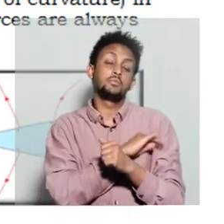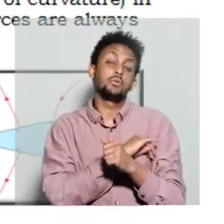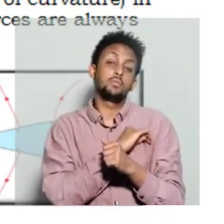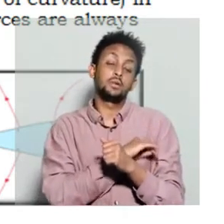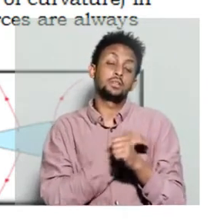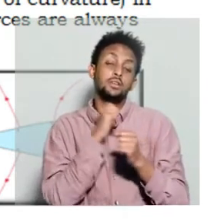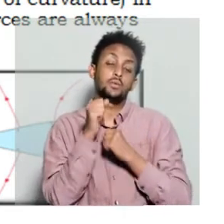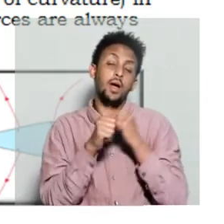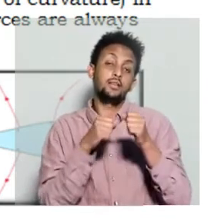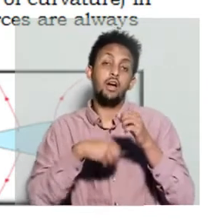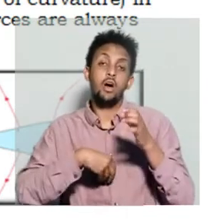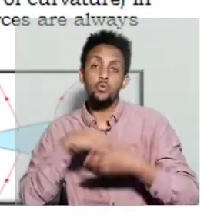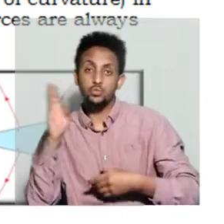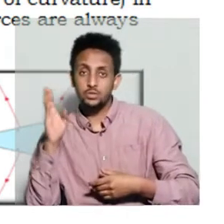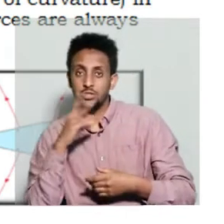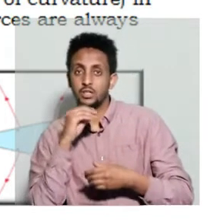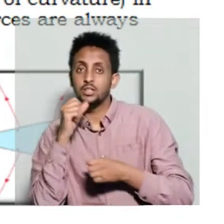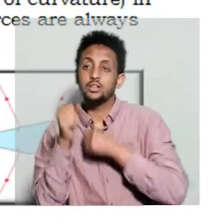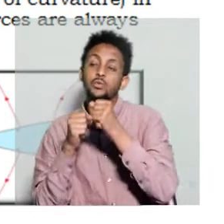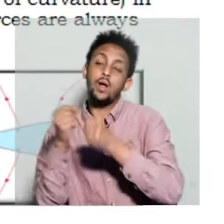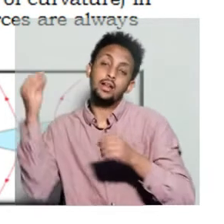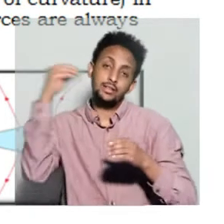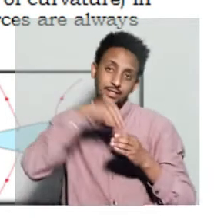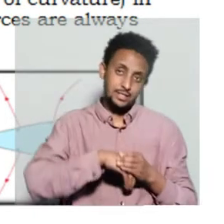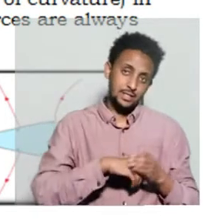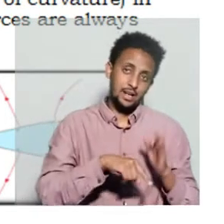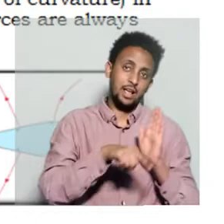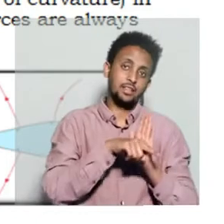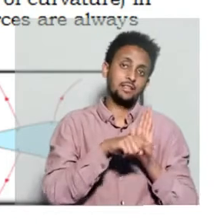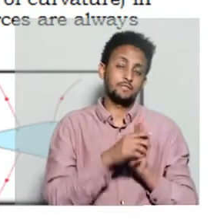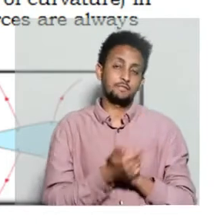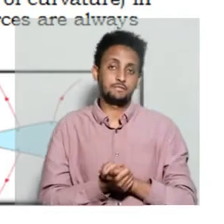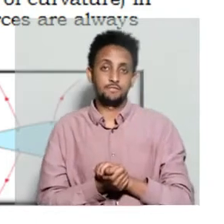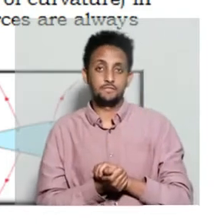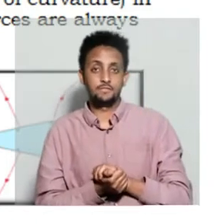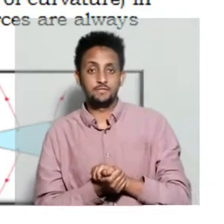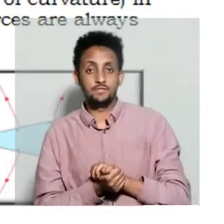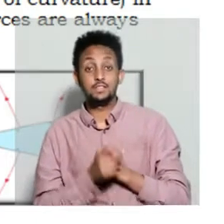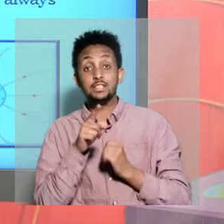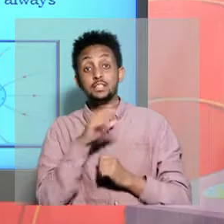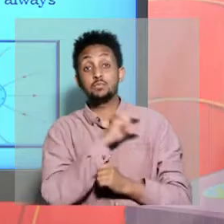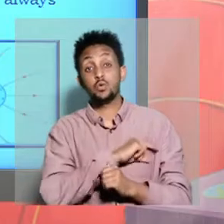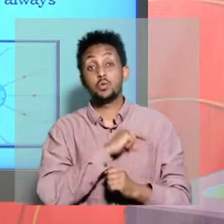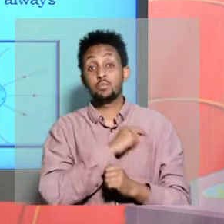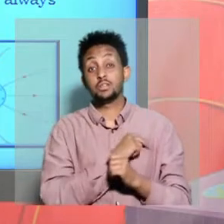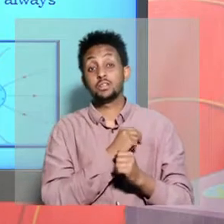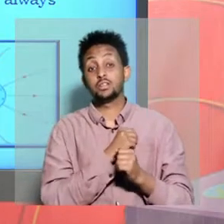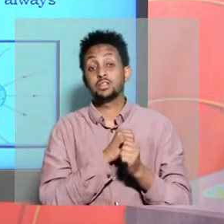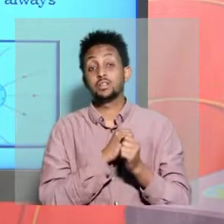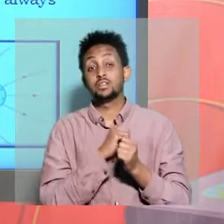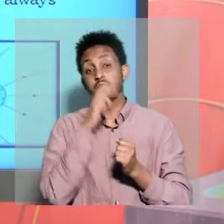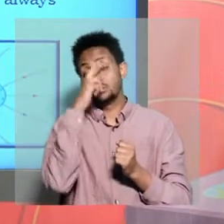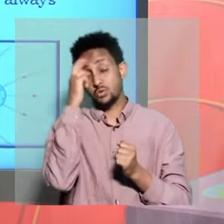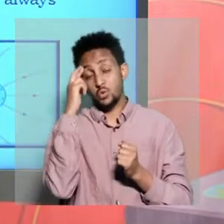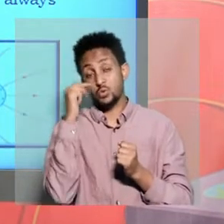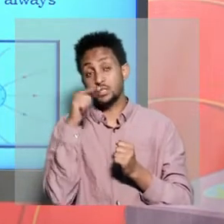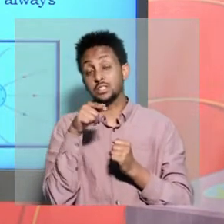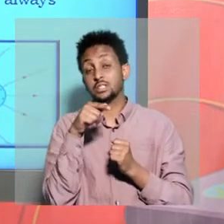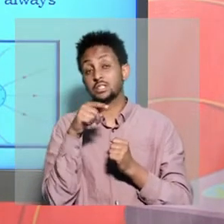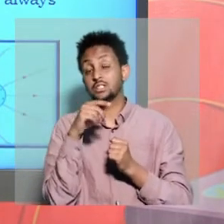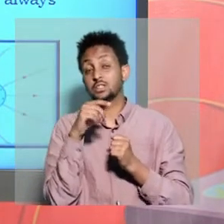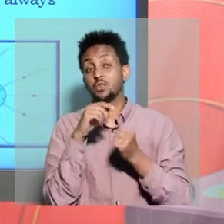they run out from positive and run into negative. Actually, this property is arrived because of that there